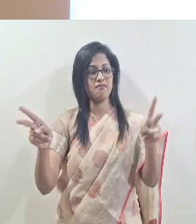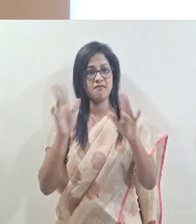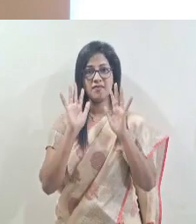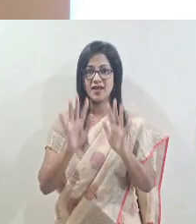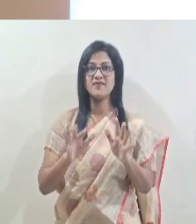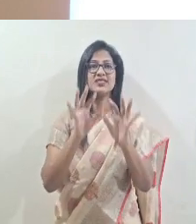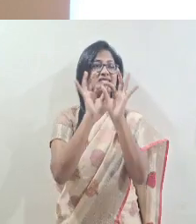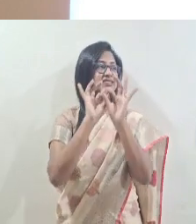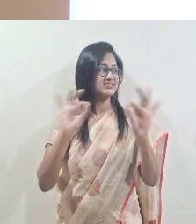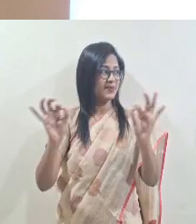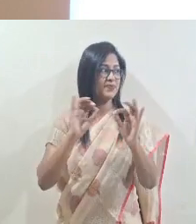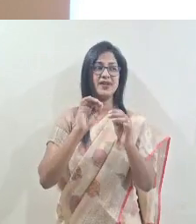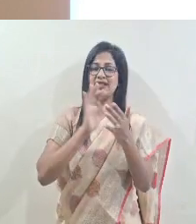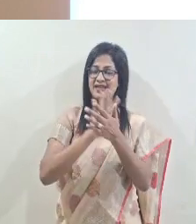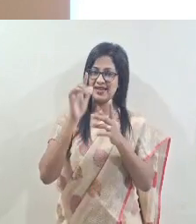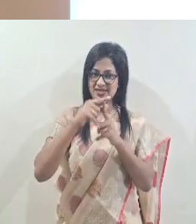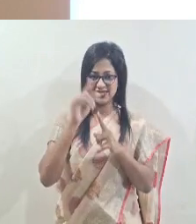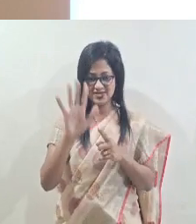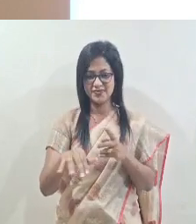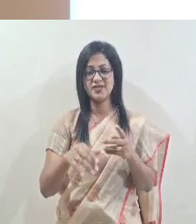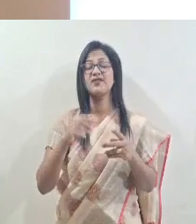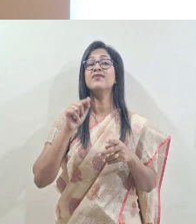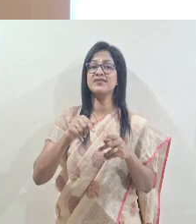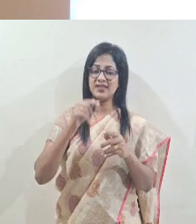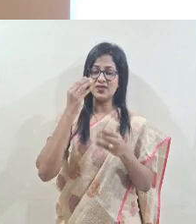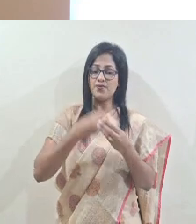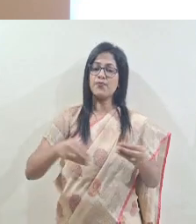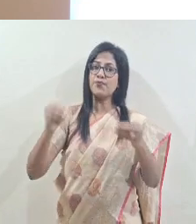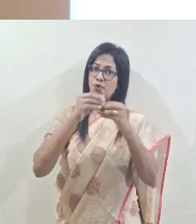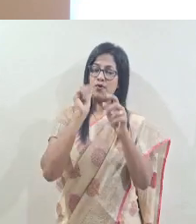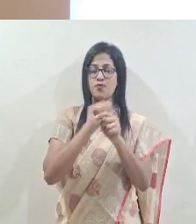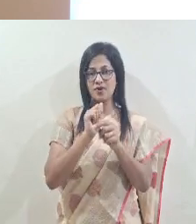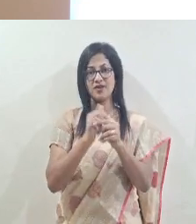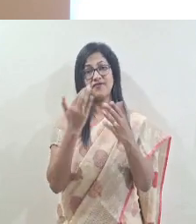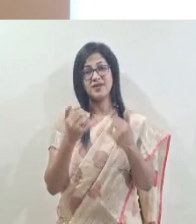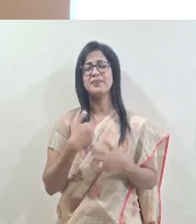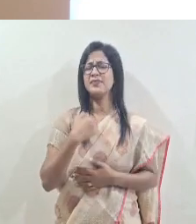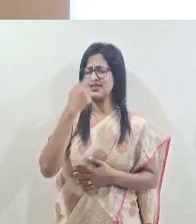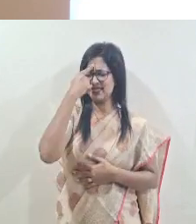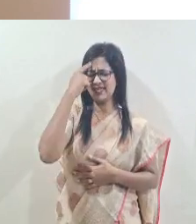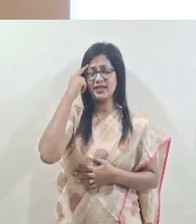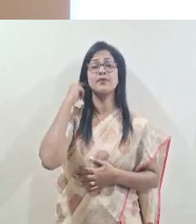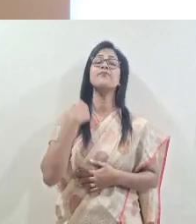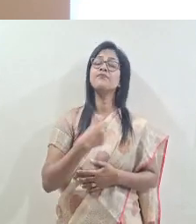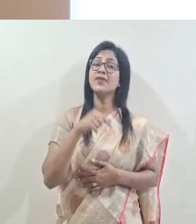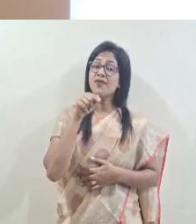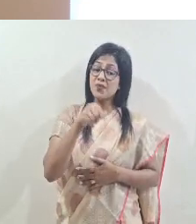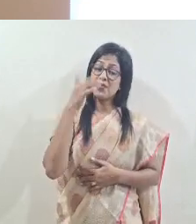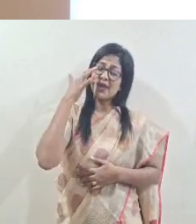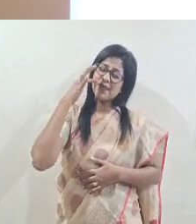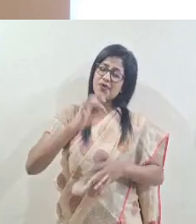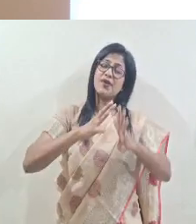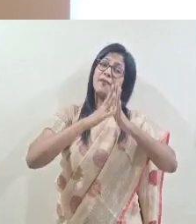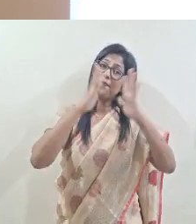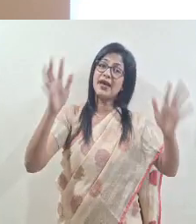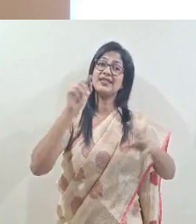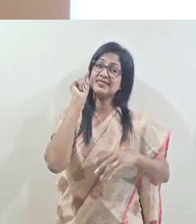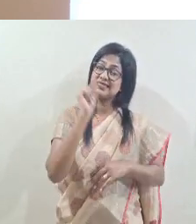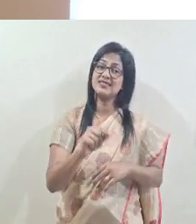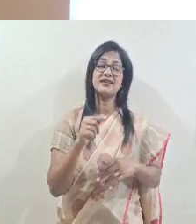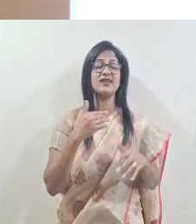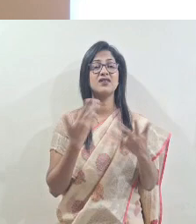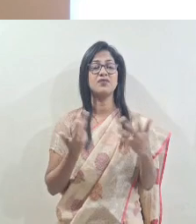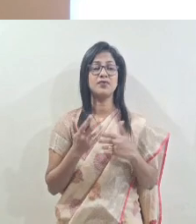simple AHP you could have. Maybe that is the further work you could have done. But I think one of the very important points still